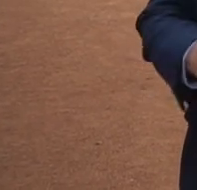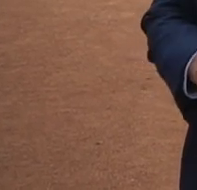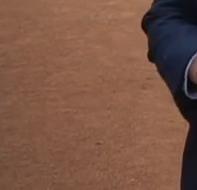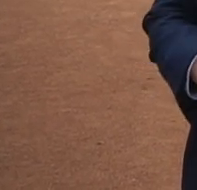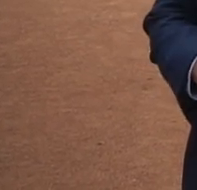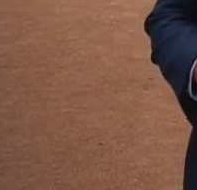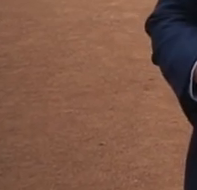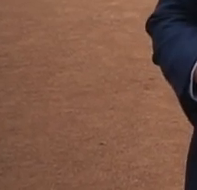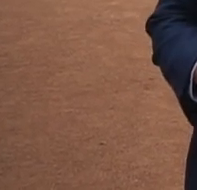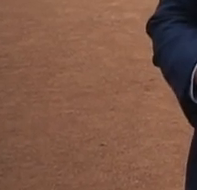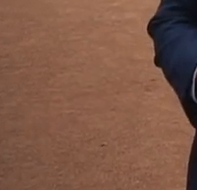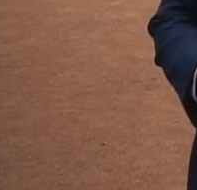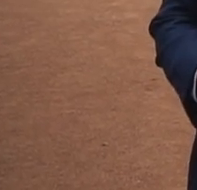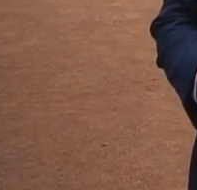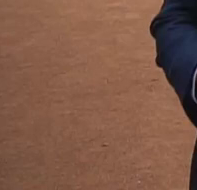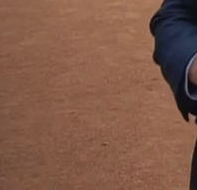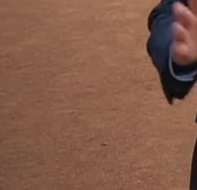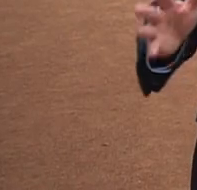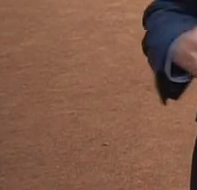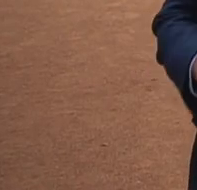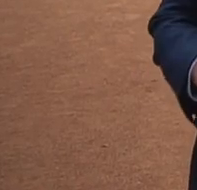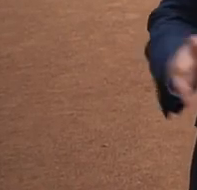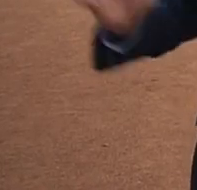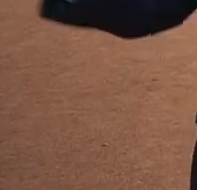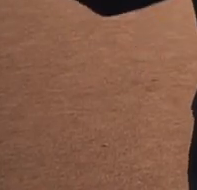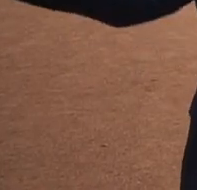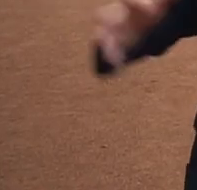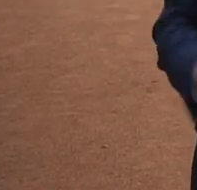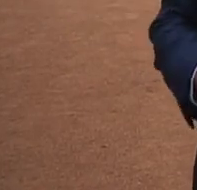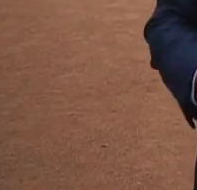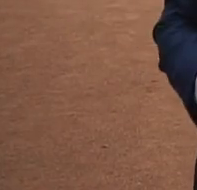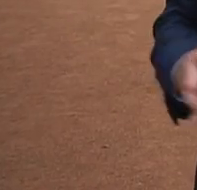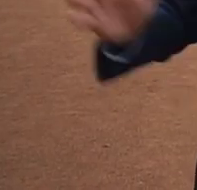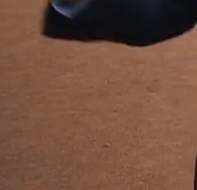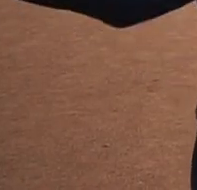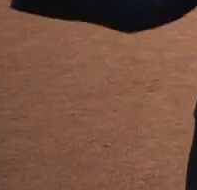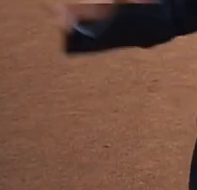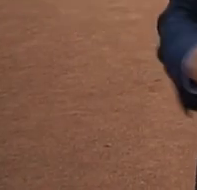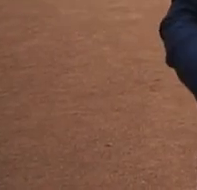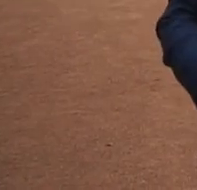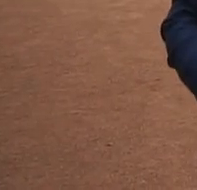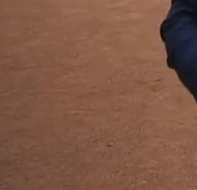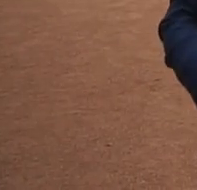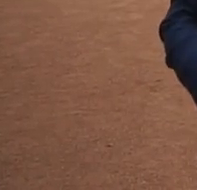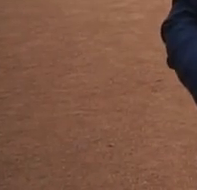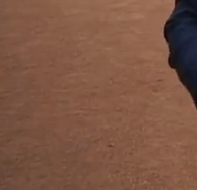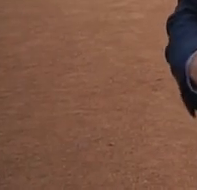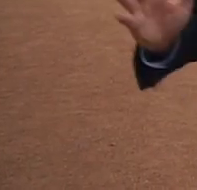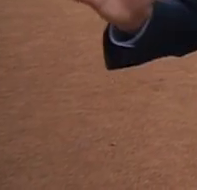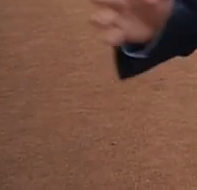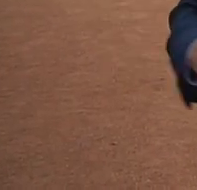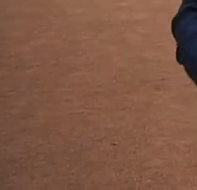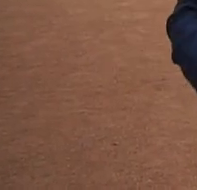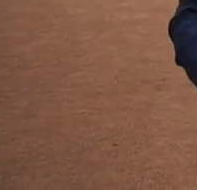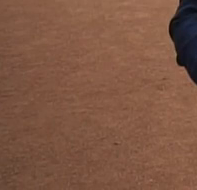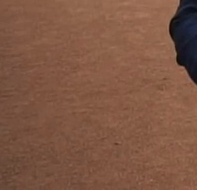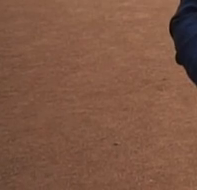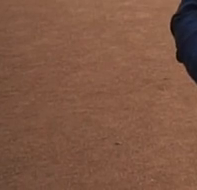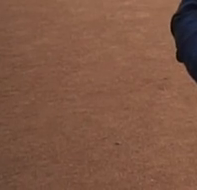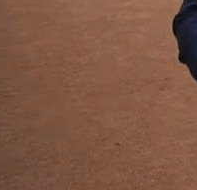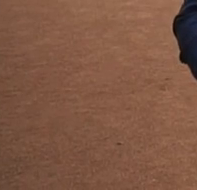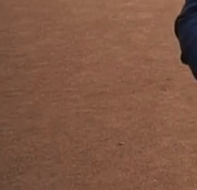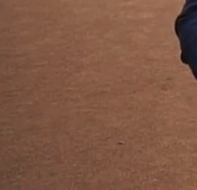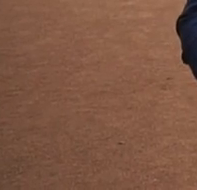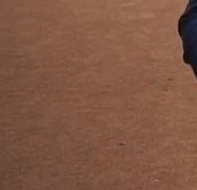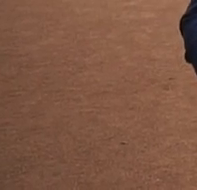at a Twins game over the course of our season. At this point, I'm going to toss it back to our hosts, Courtney Godfrey of Fox 9 News and Megan Welty